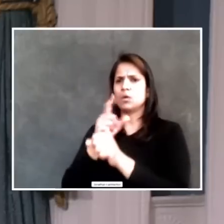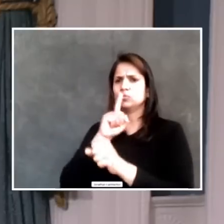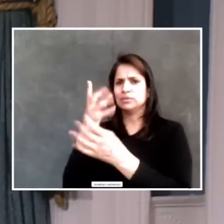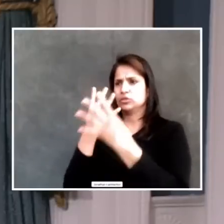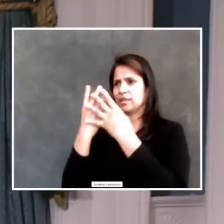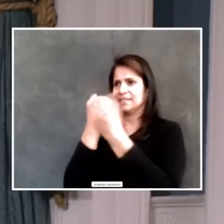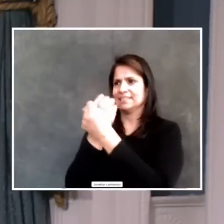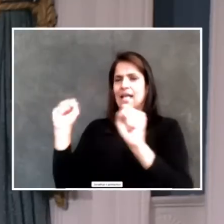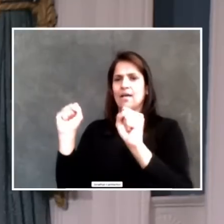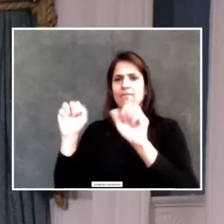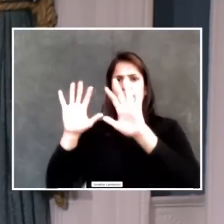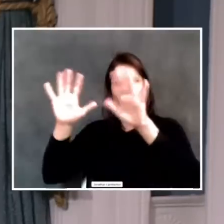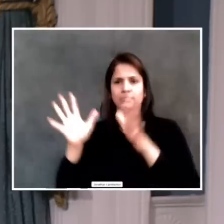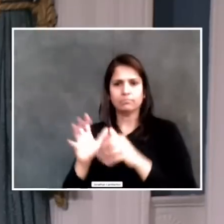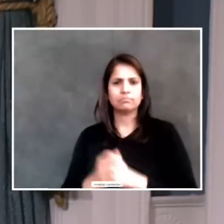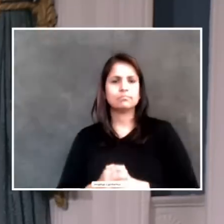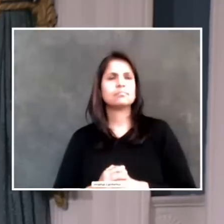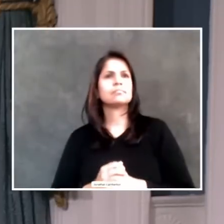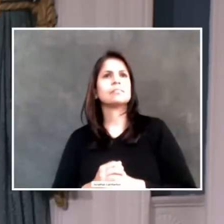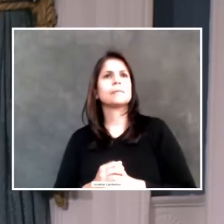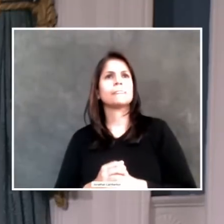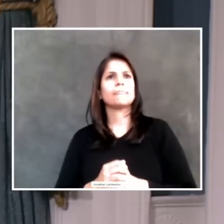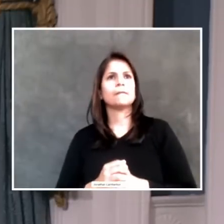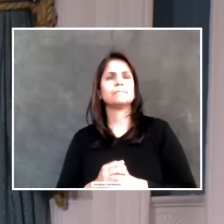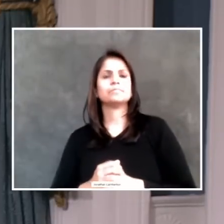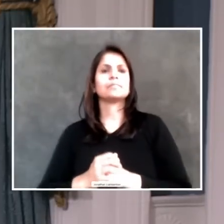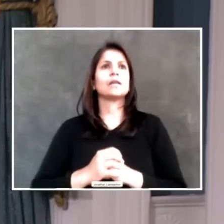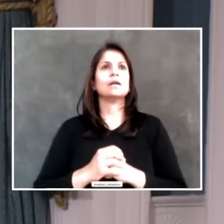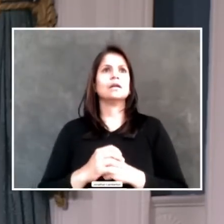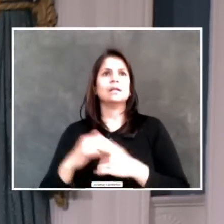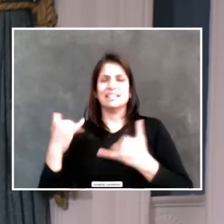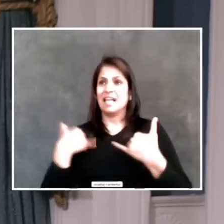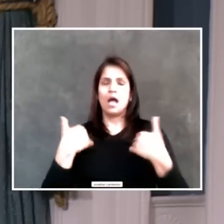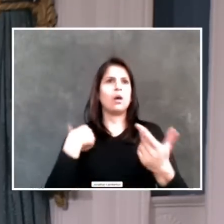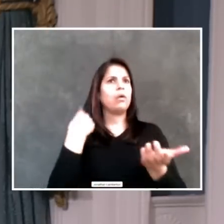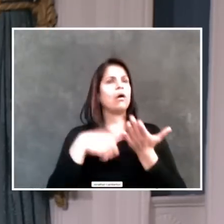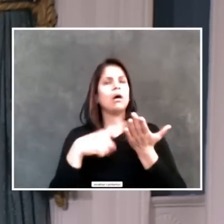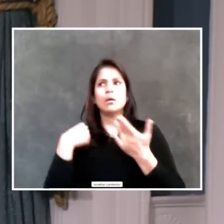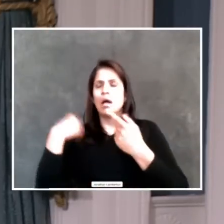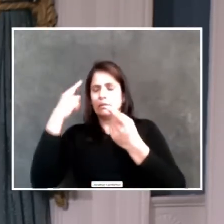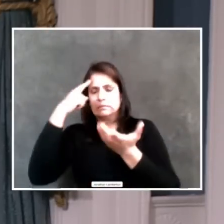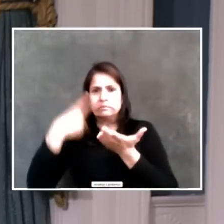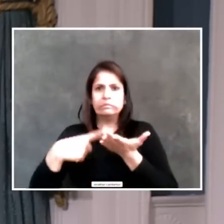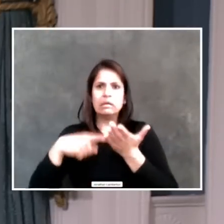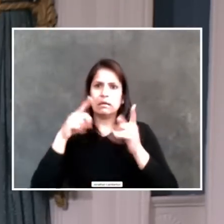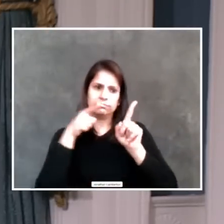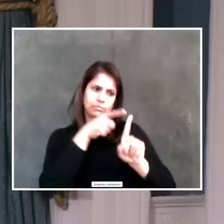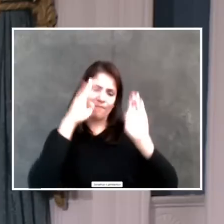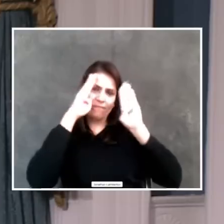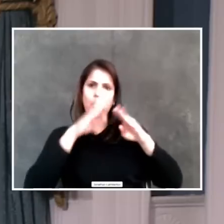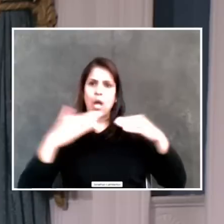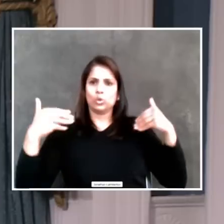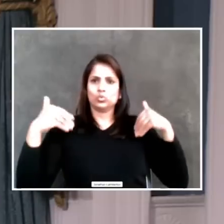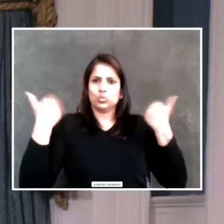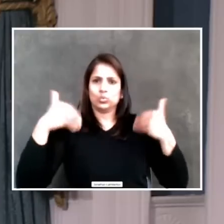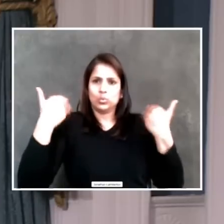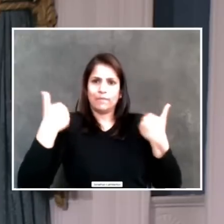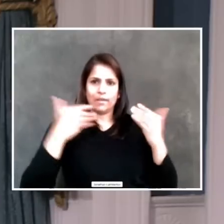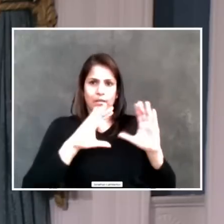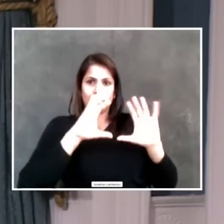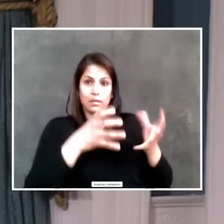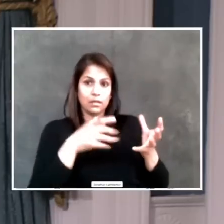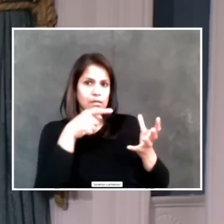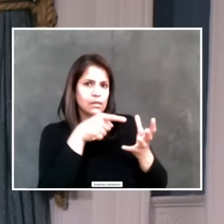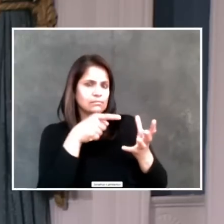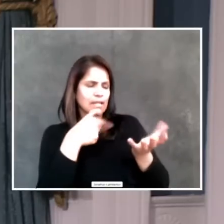effort to get the data around race and ethnicity out, we achieved a threshold of quality data that allowed us to show an initial view